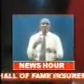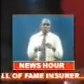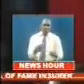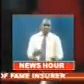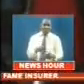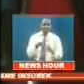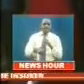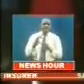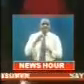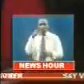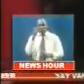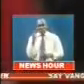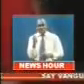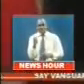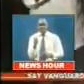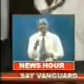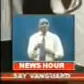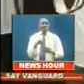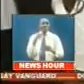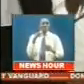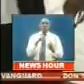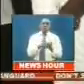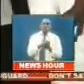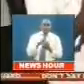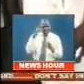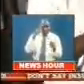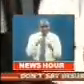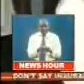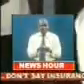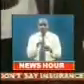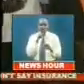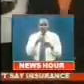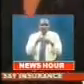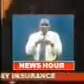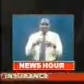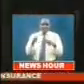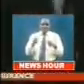system, corruption and weak contract system, and unreliable power